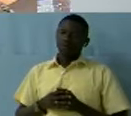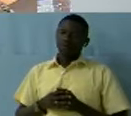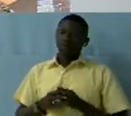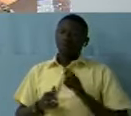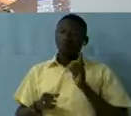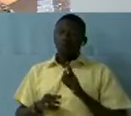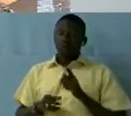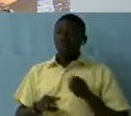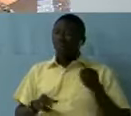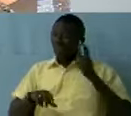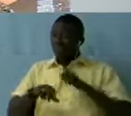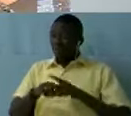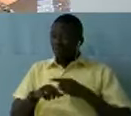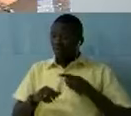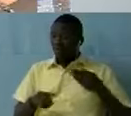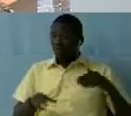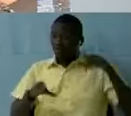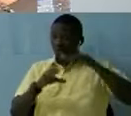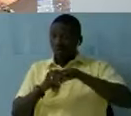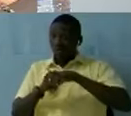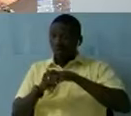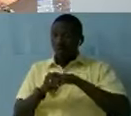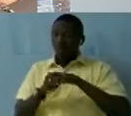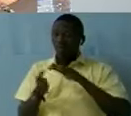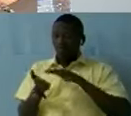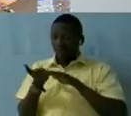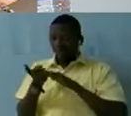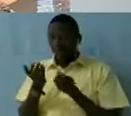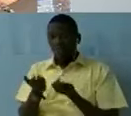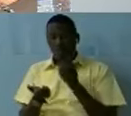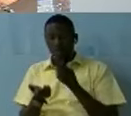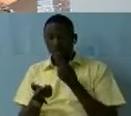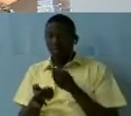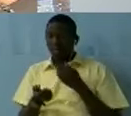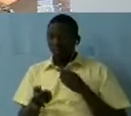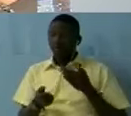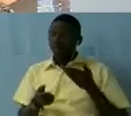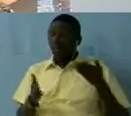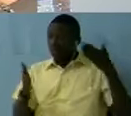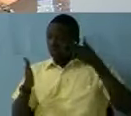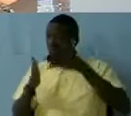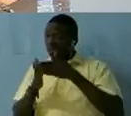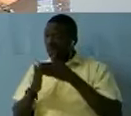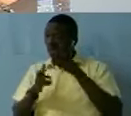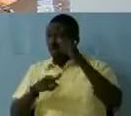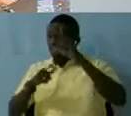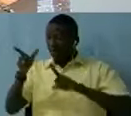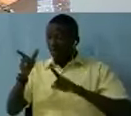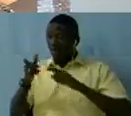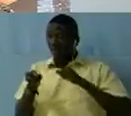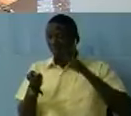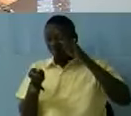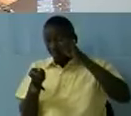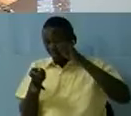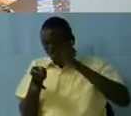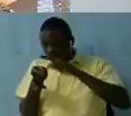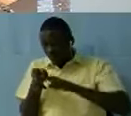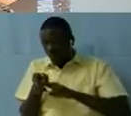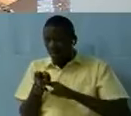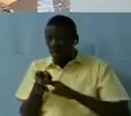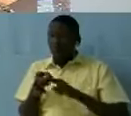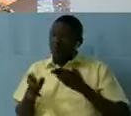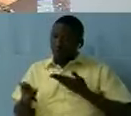But since we had the medication and we were able to reach that level, we now have children who are born HIV